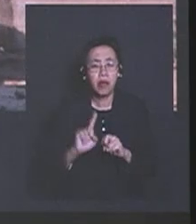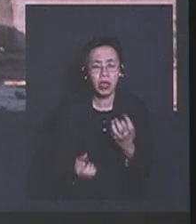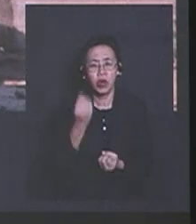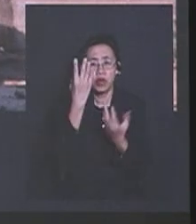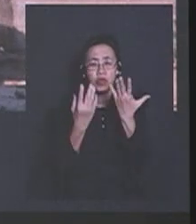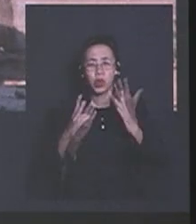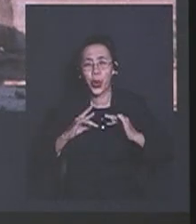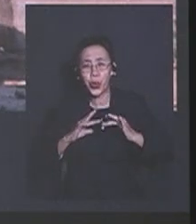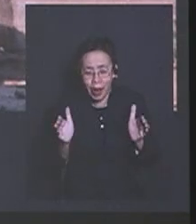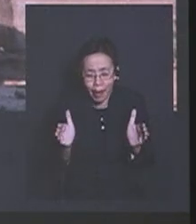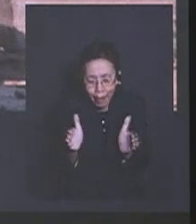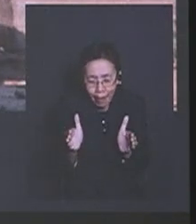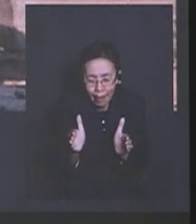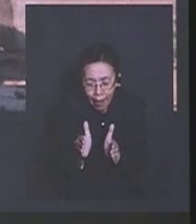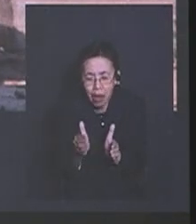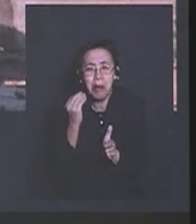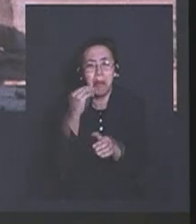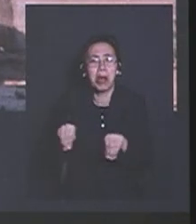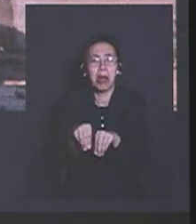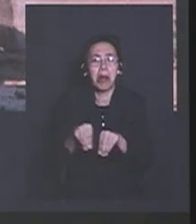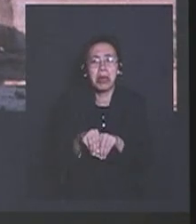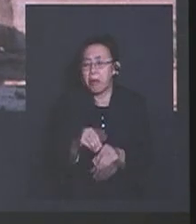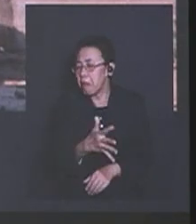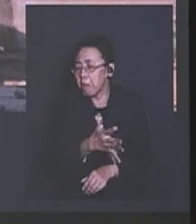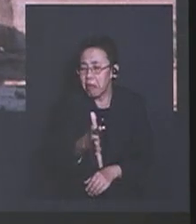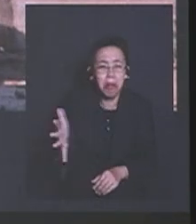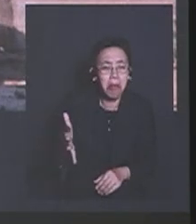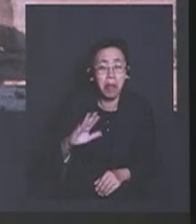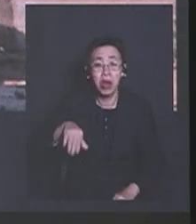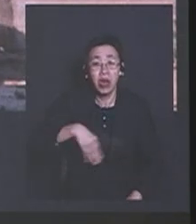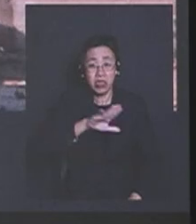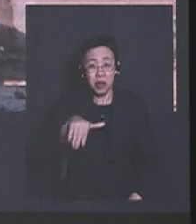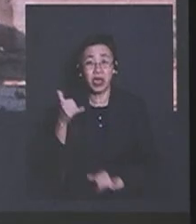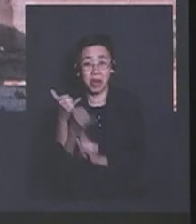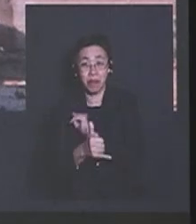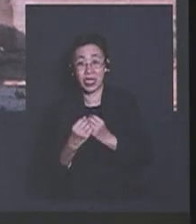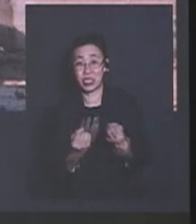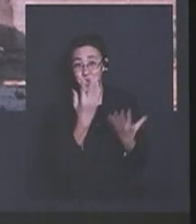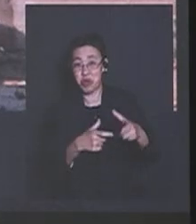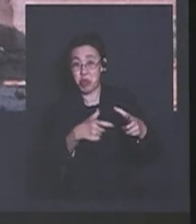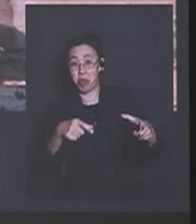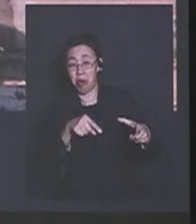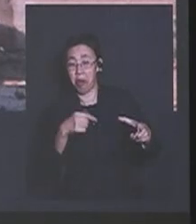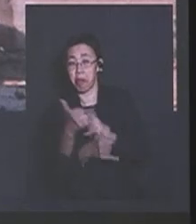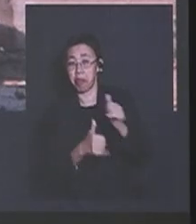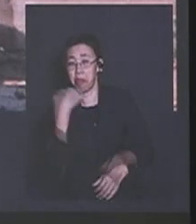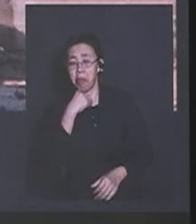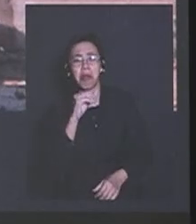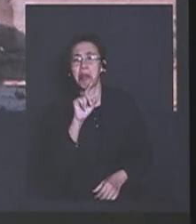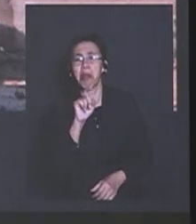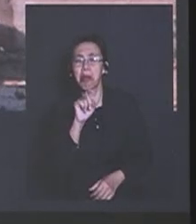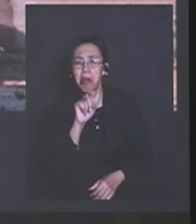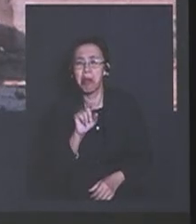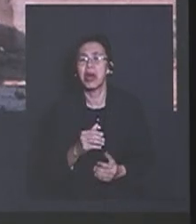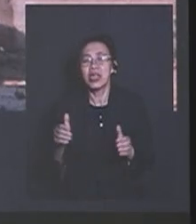think every people can go to Benchakiti every day, but you can go in the small and medium park every day if it's near